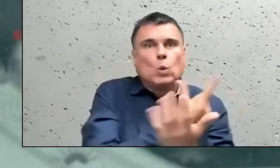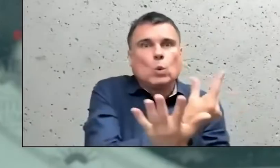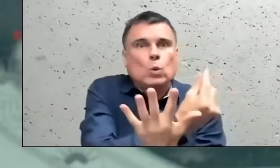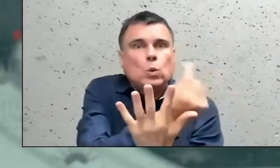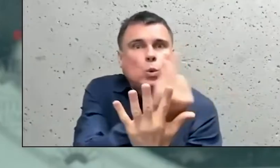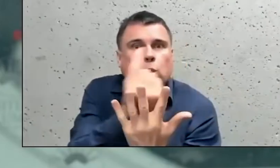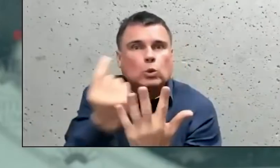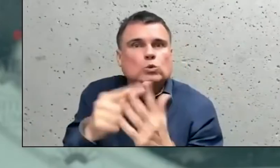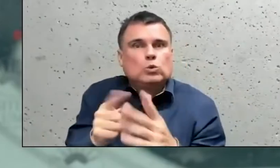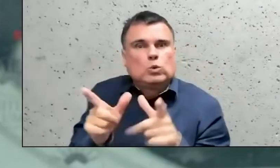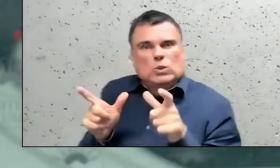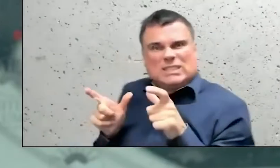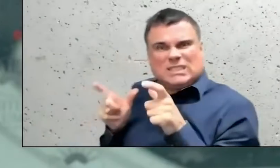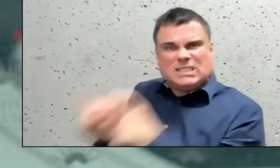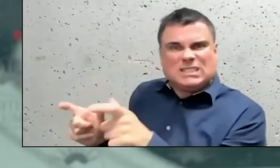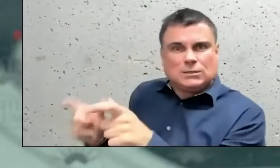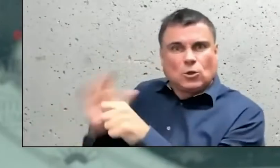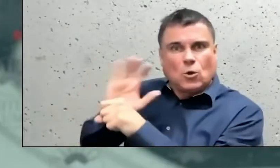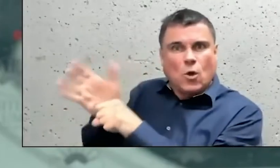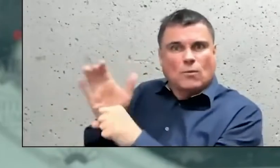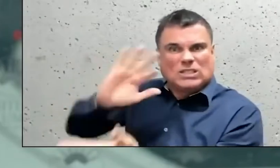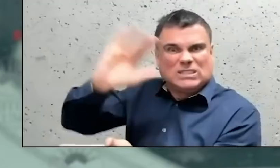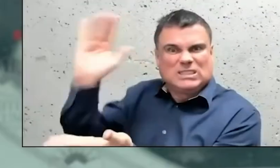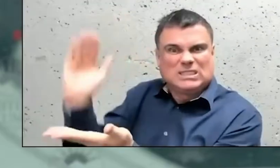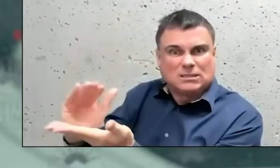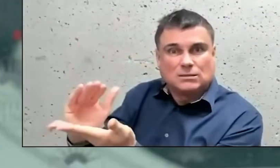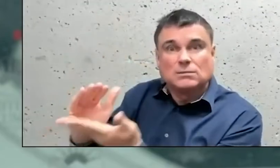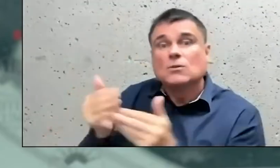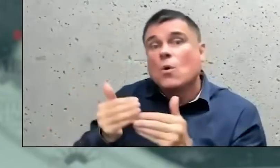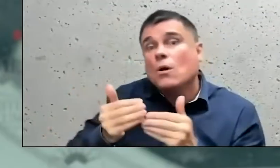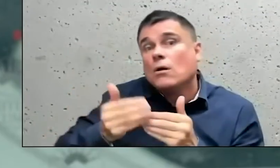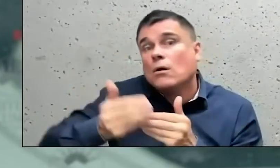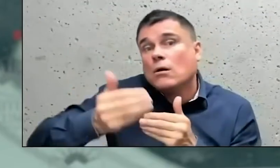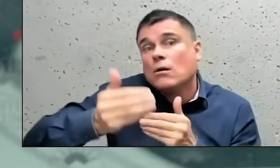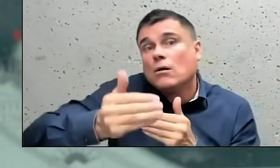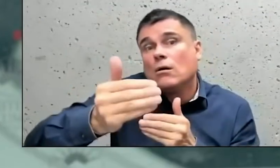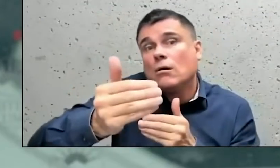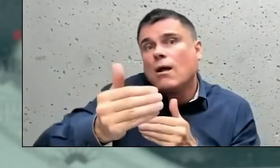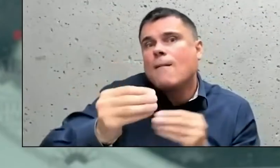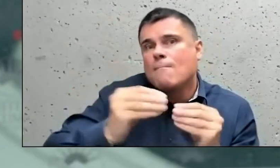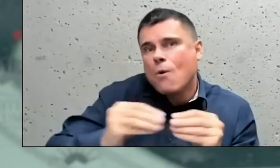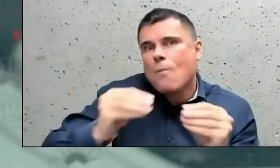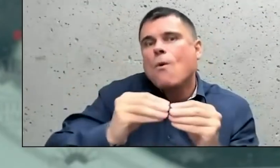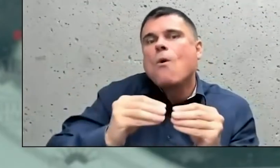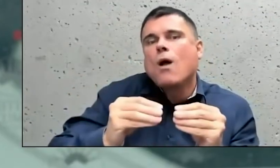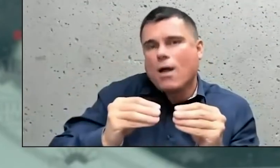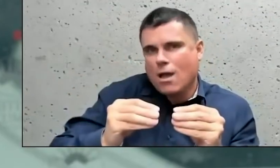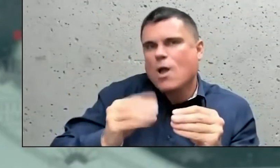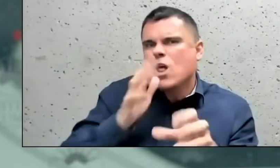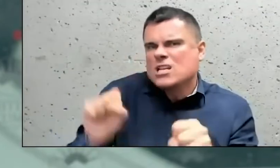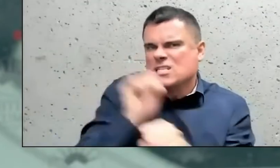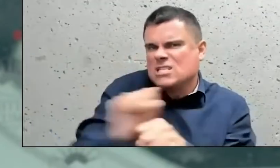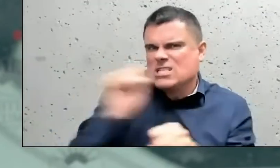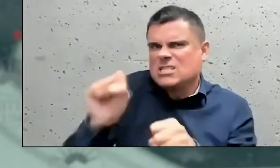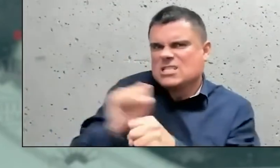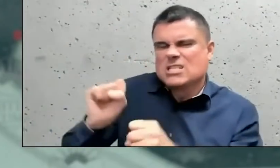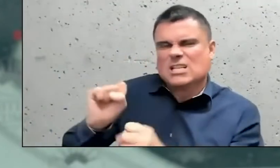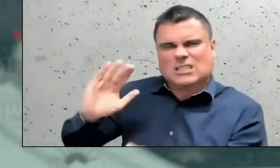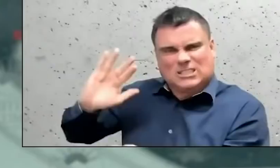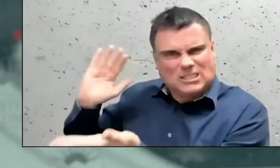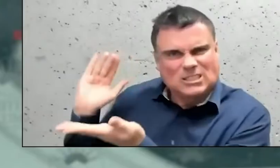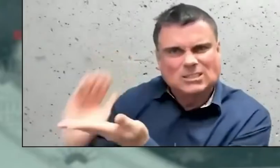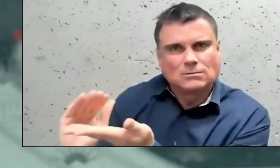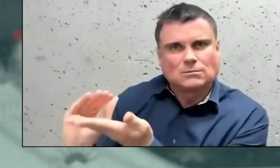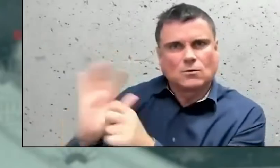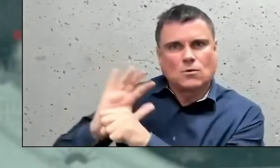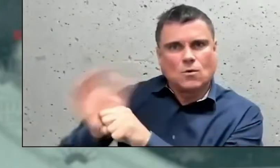important for us to remember that and to work together. So let's honor and support our active military family and veterans